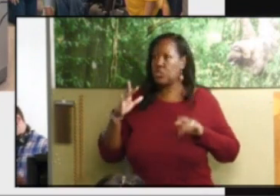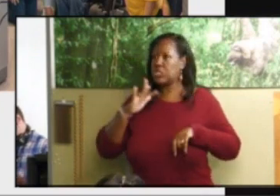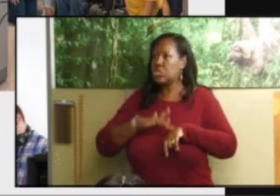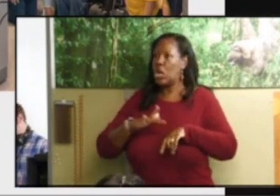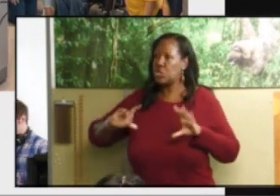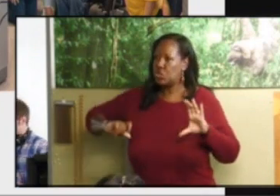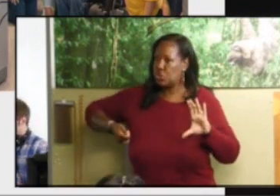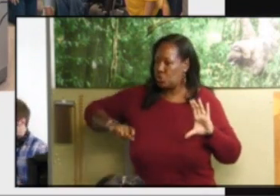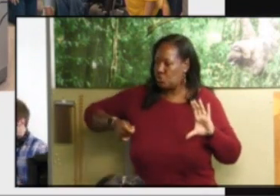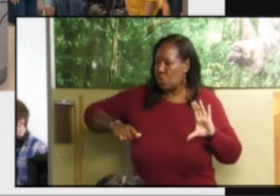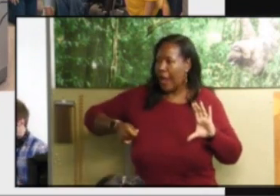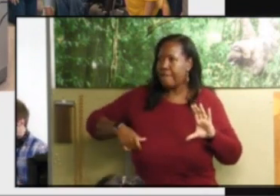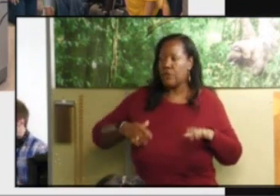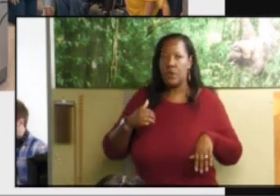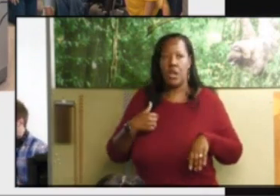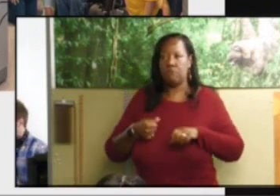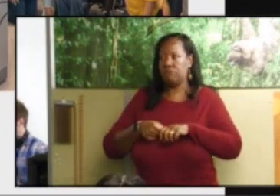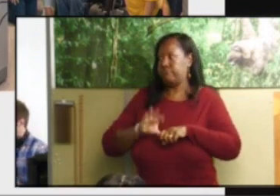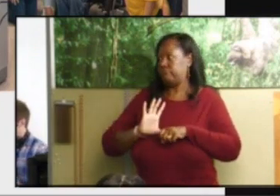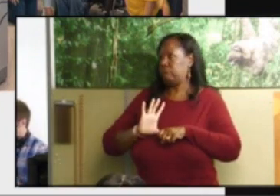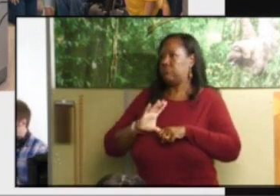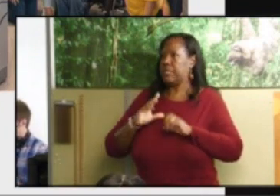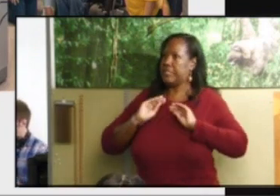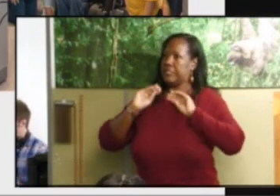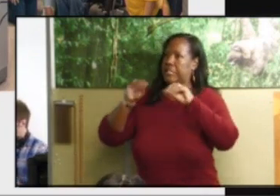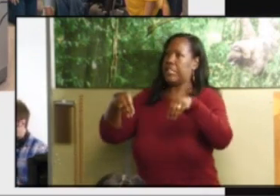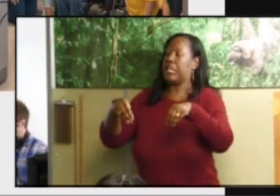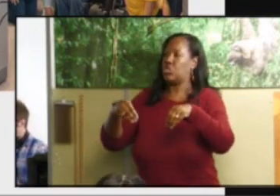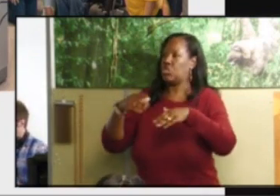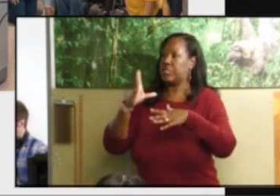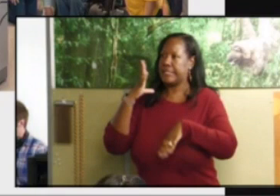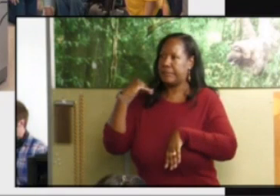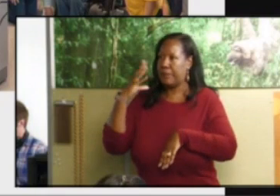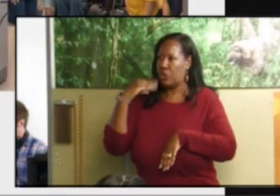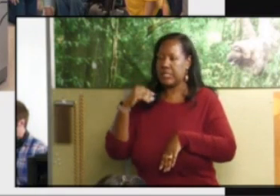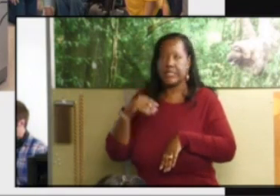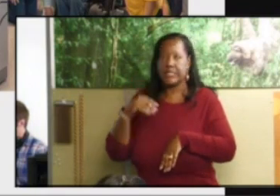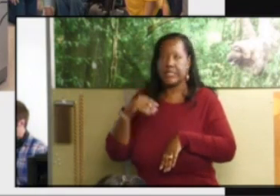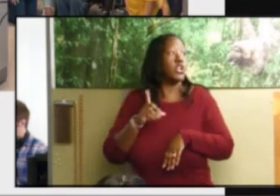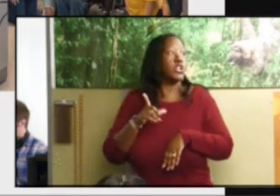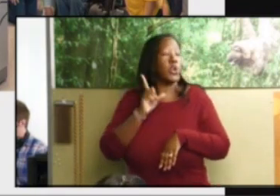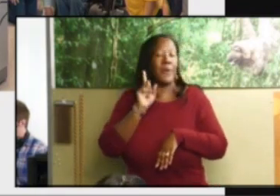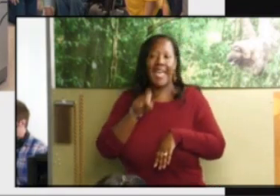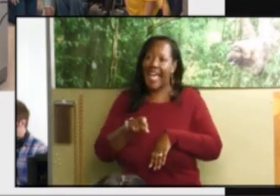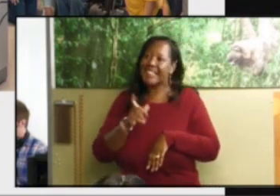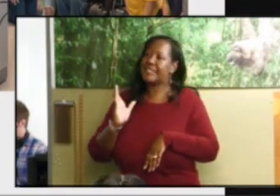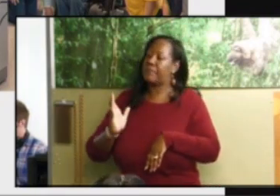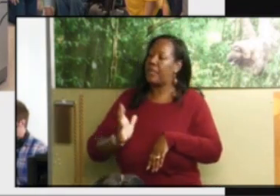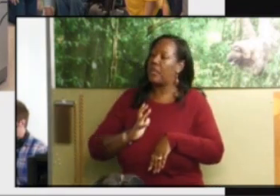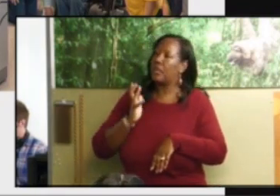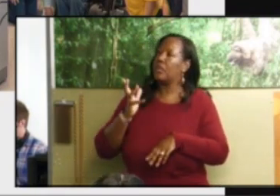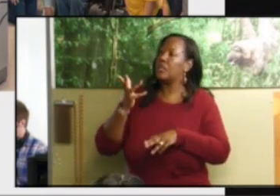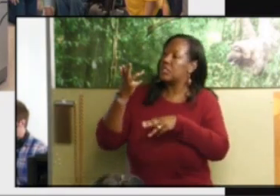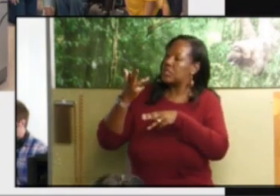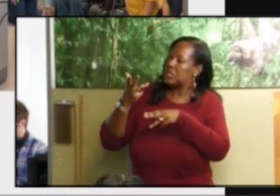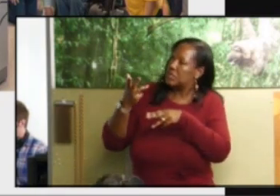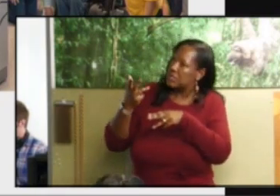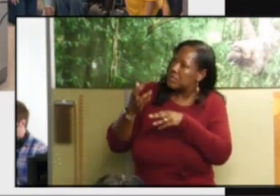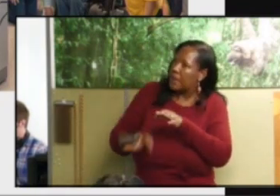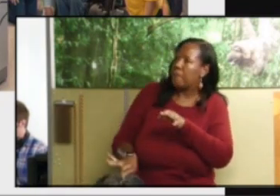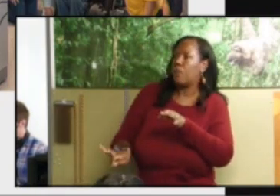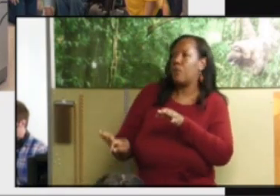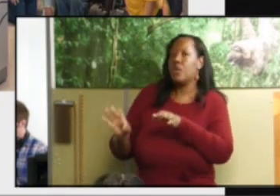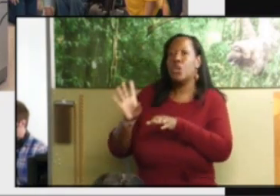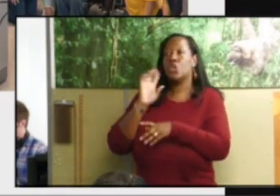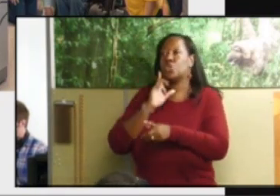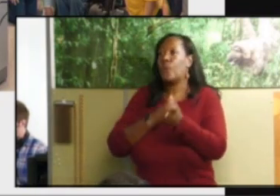very limited installation experience regarding exhibitions. So making something very sophisticated, very simple for